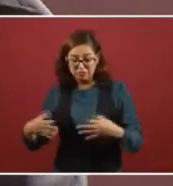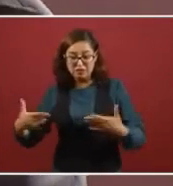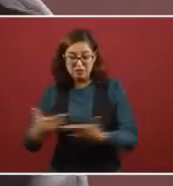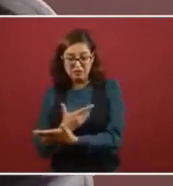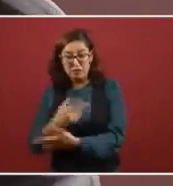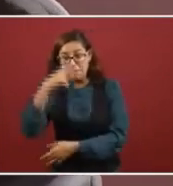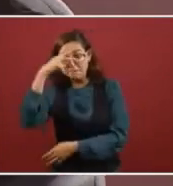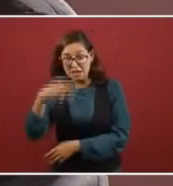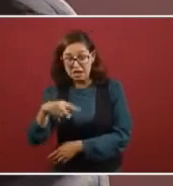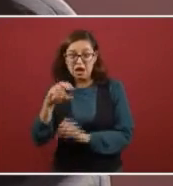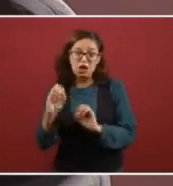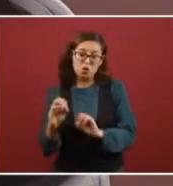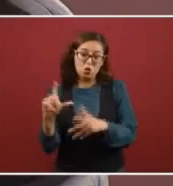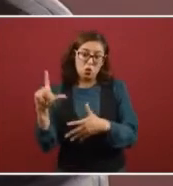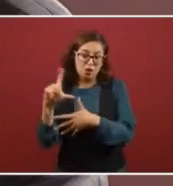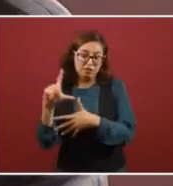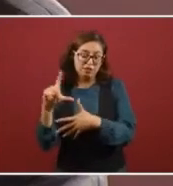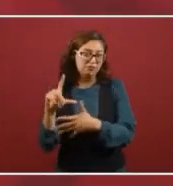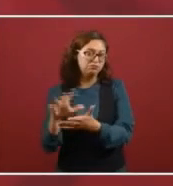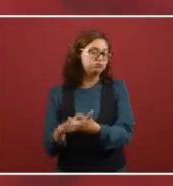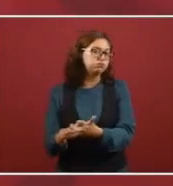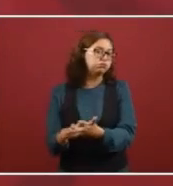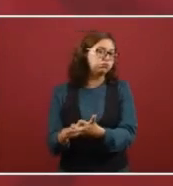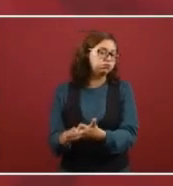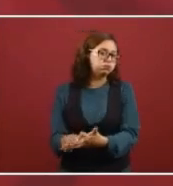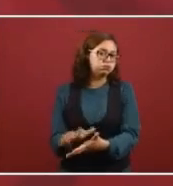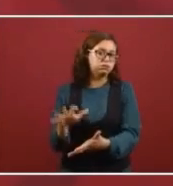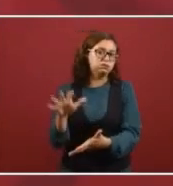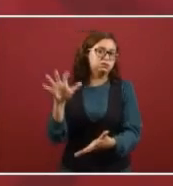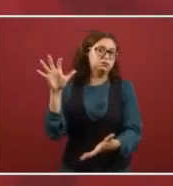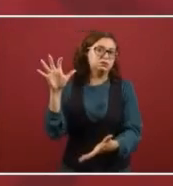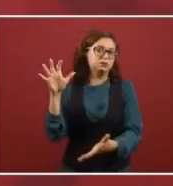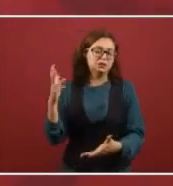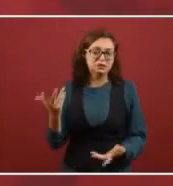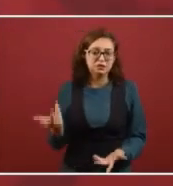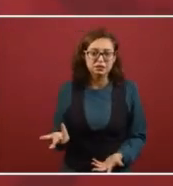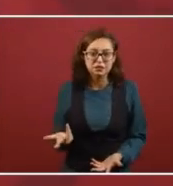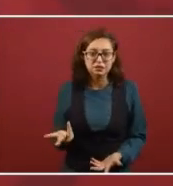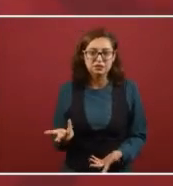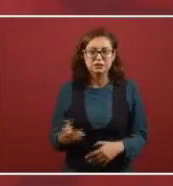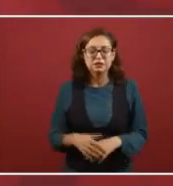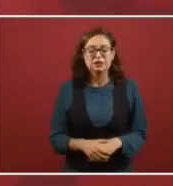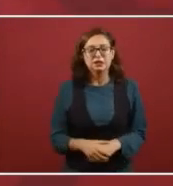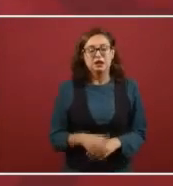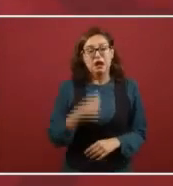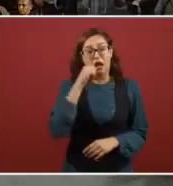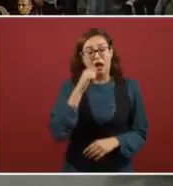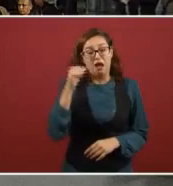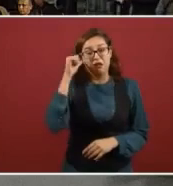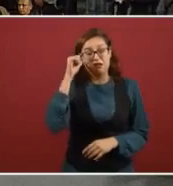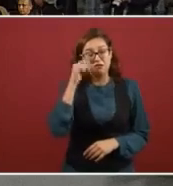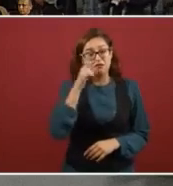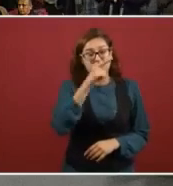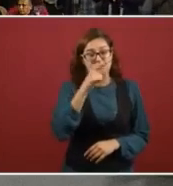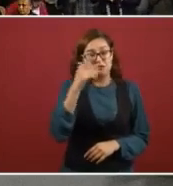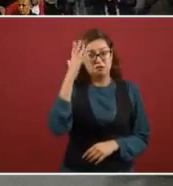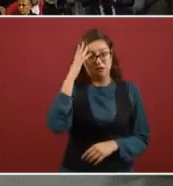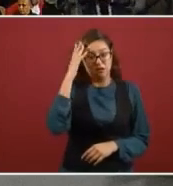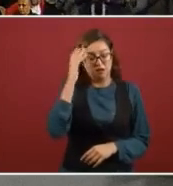have like there's a proportion of Mexican Americans. So the